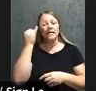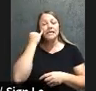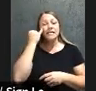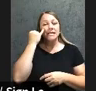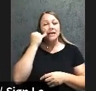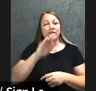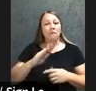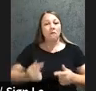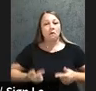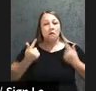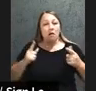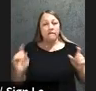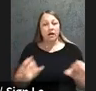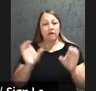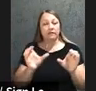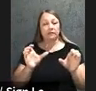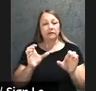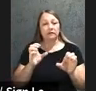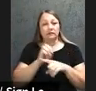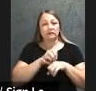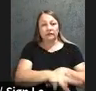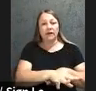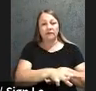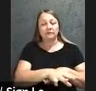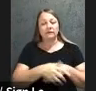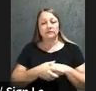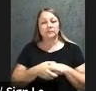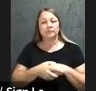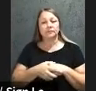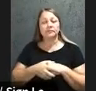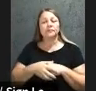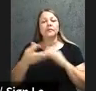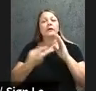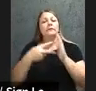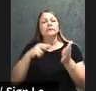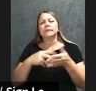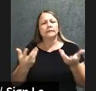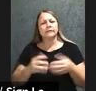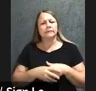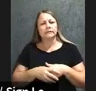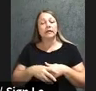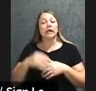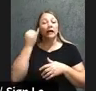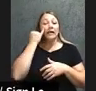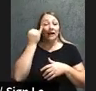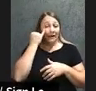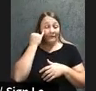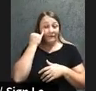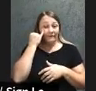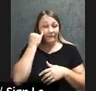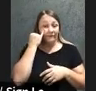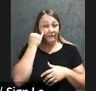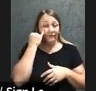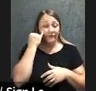life activities. So what that basically means is if long COVID makes